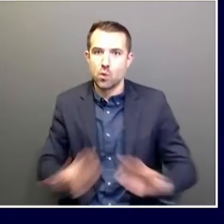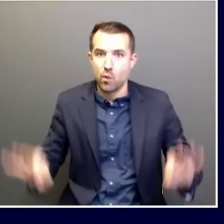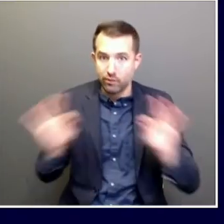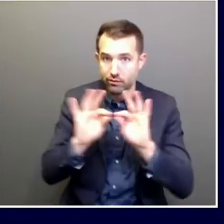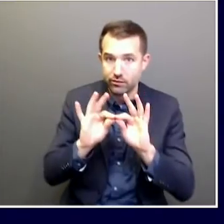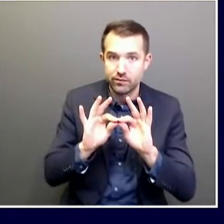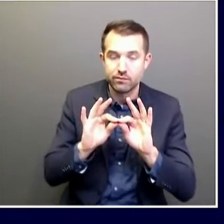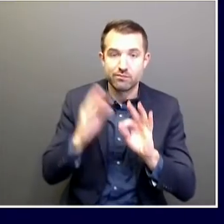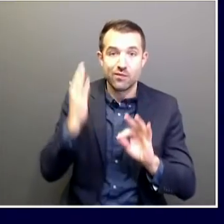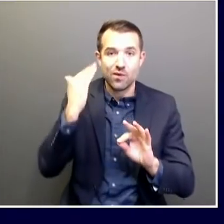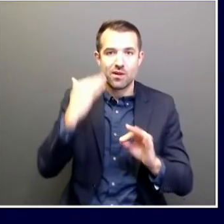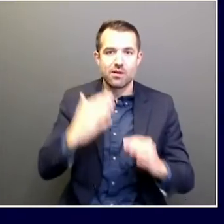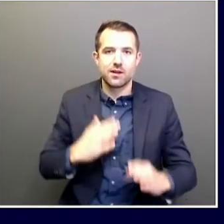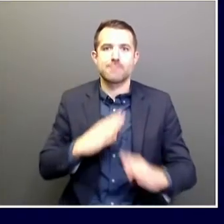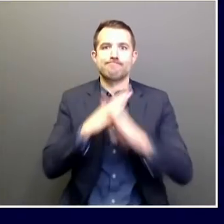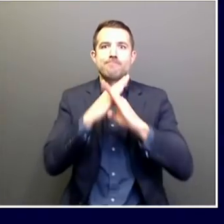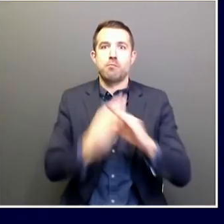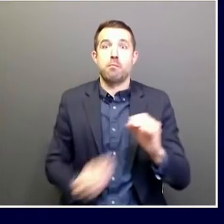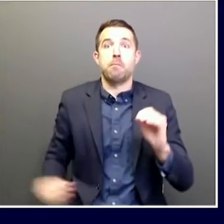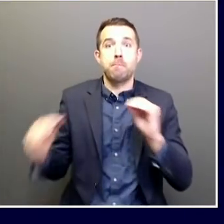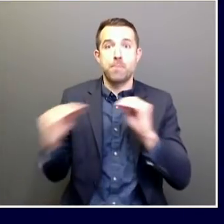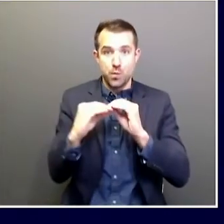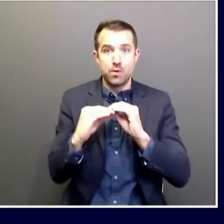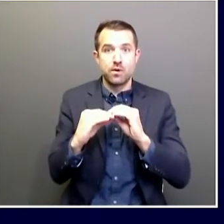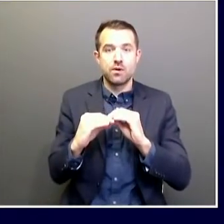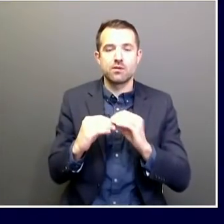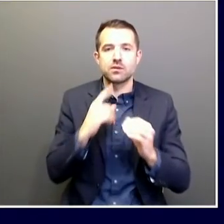least 6 months out from their second shot.